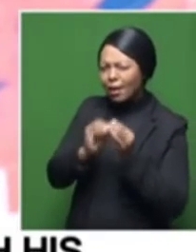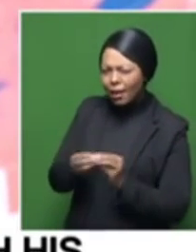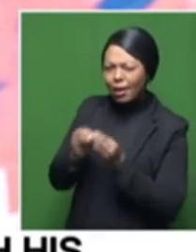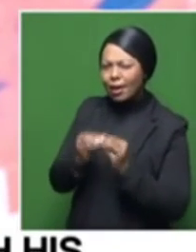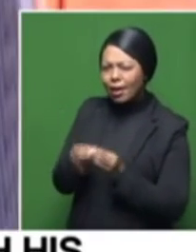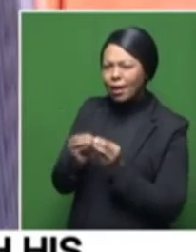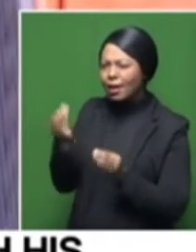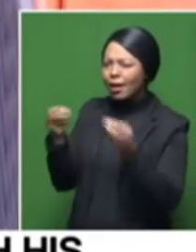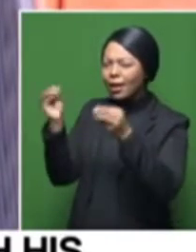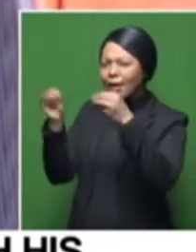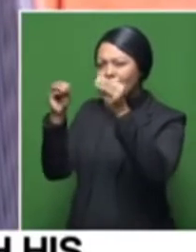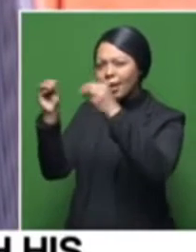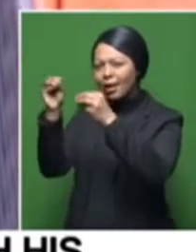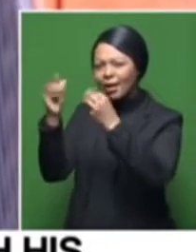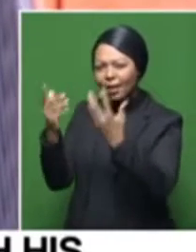urge.